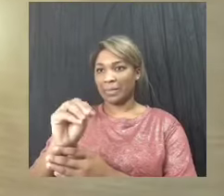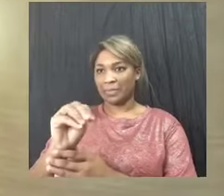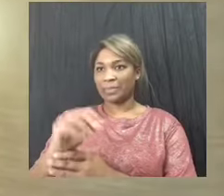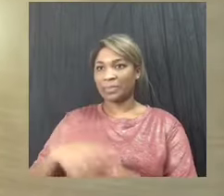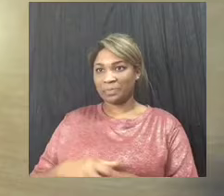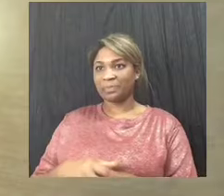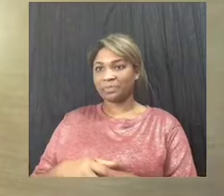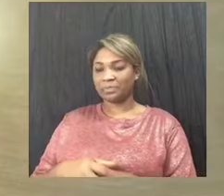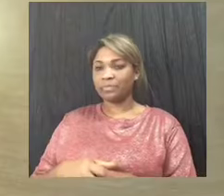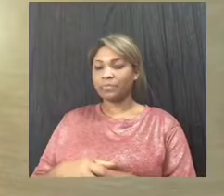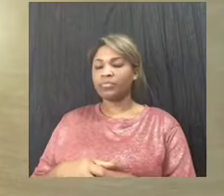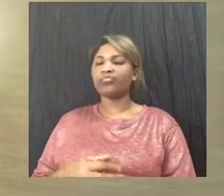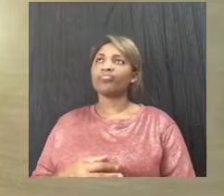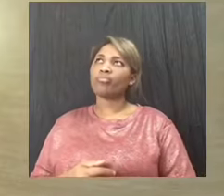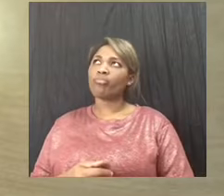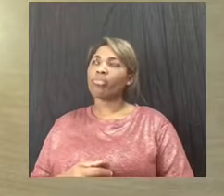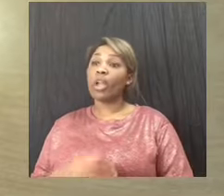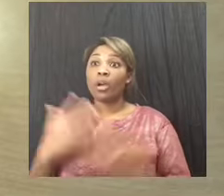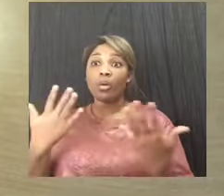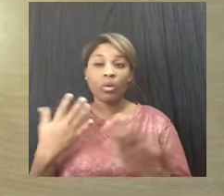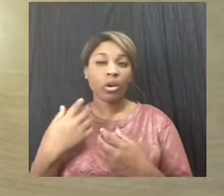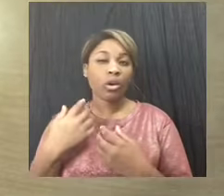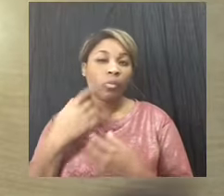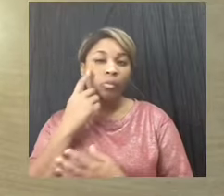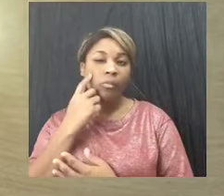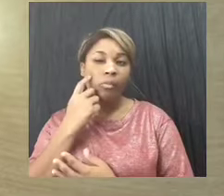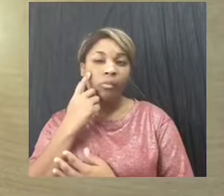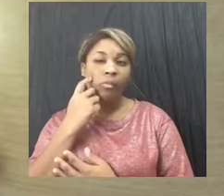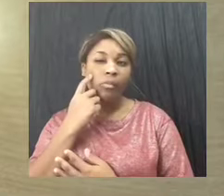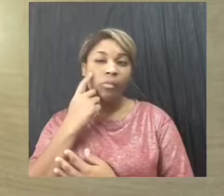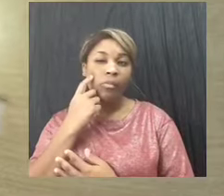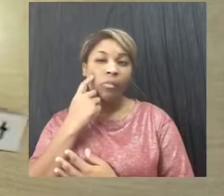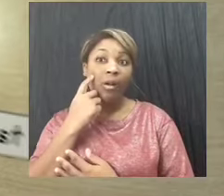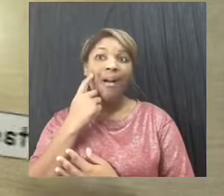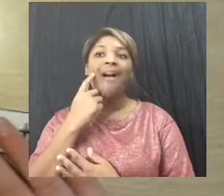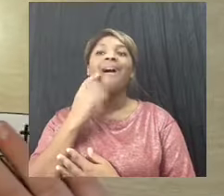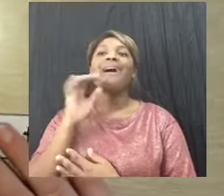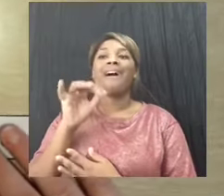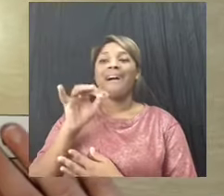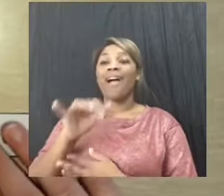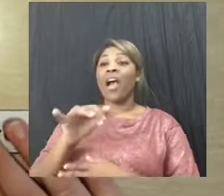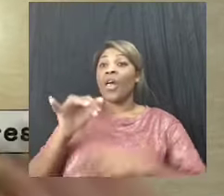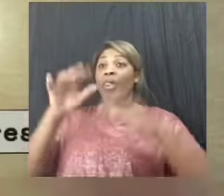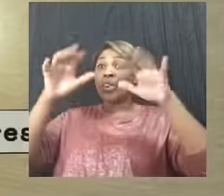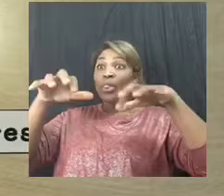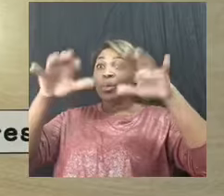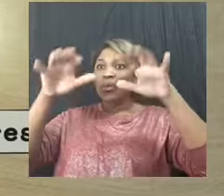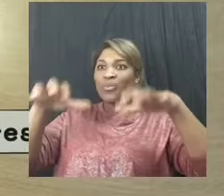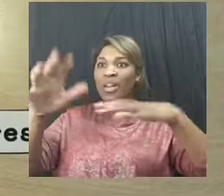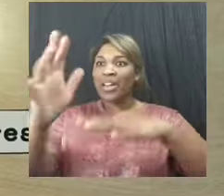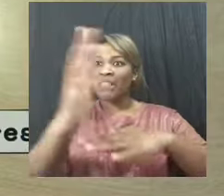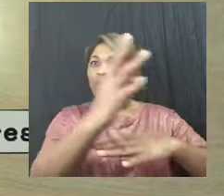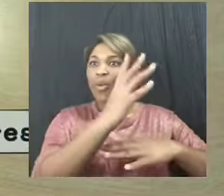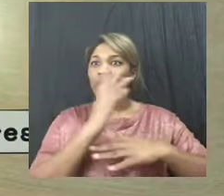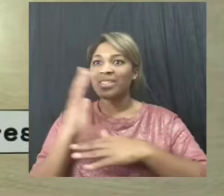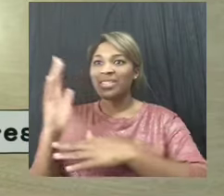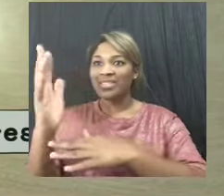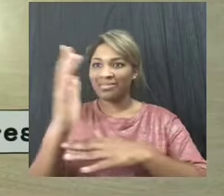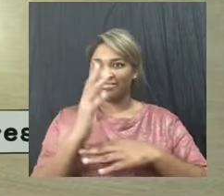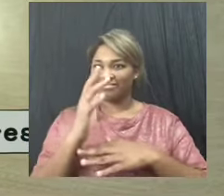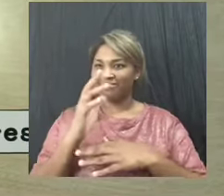Okay, what about the rainforest? What about the environment of